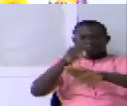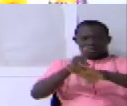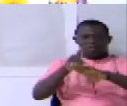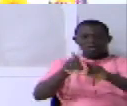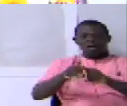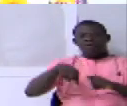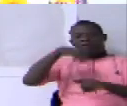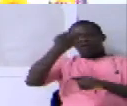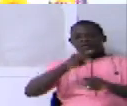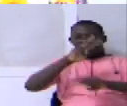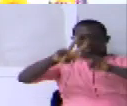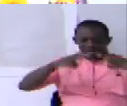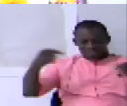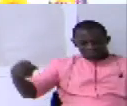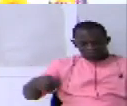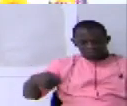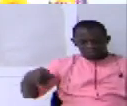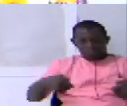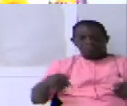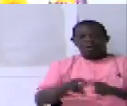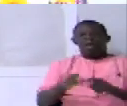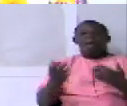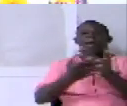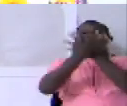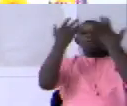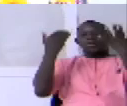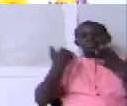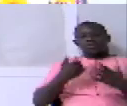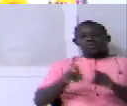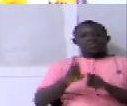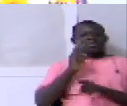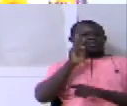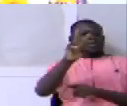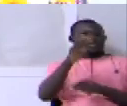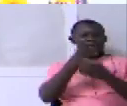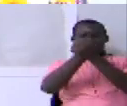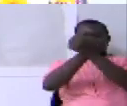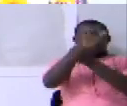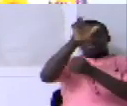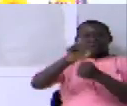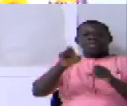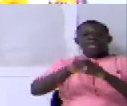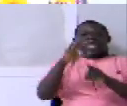for firewood. Many people will see these prisoners when they are coming with wood.